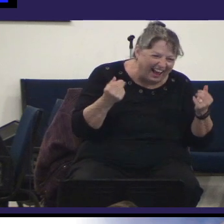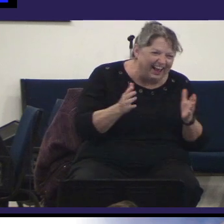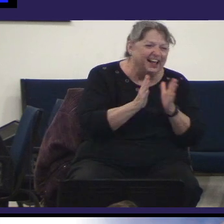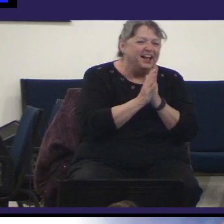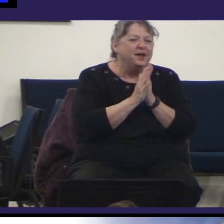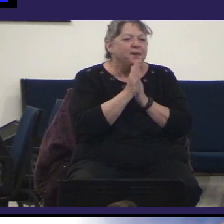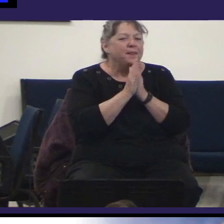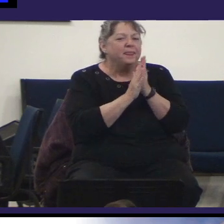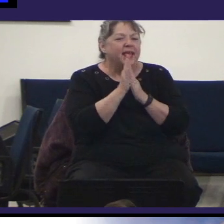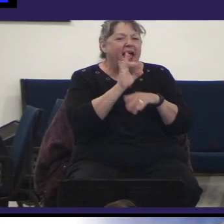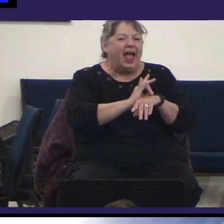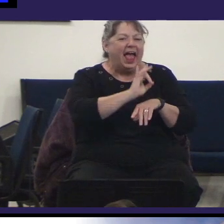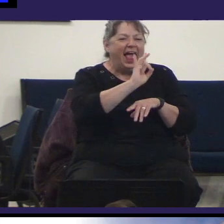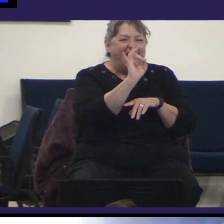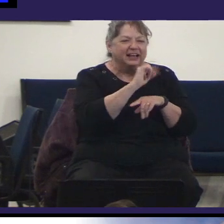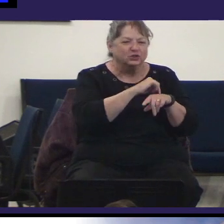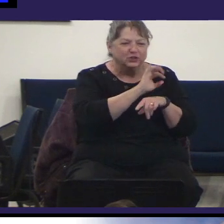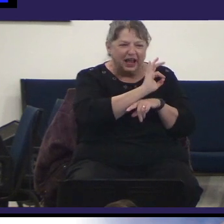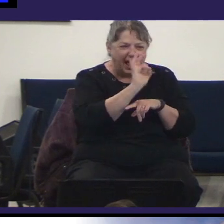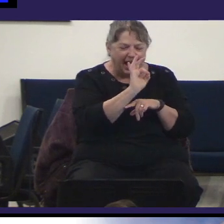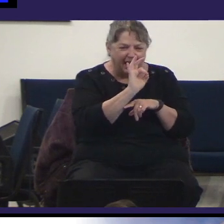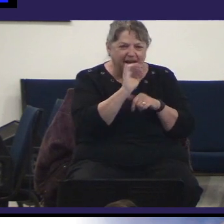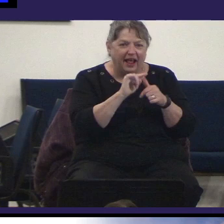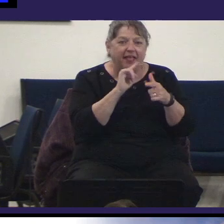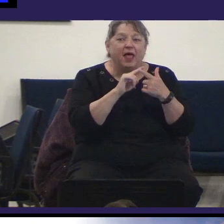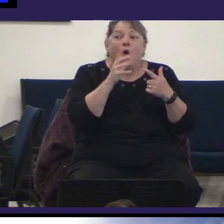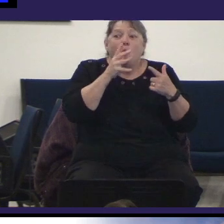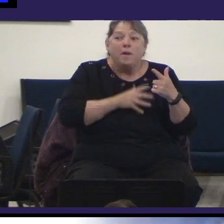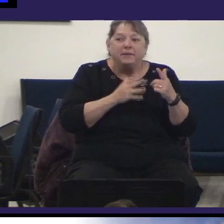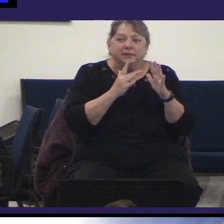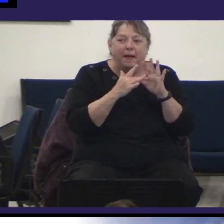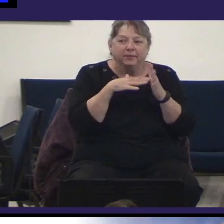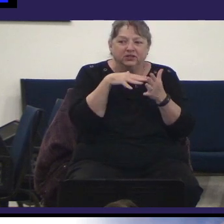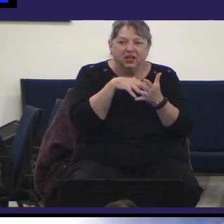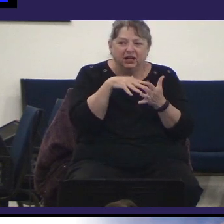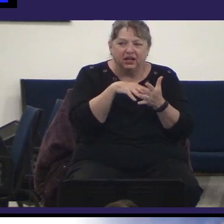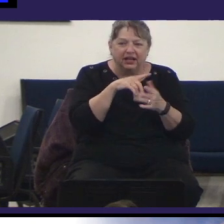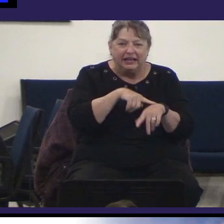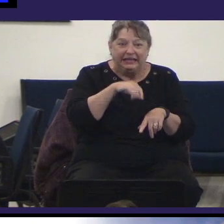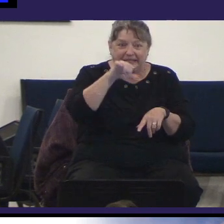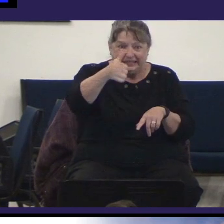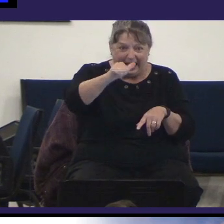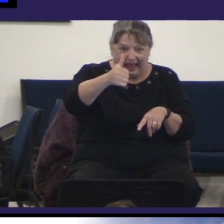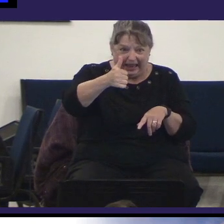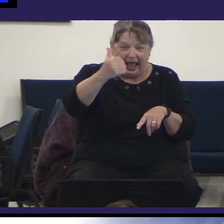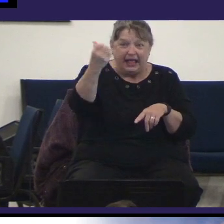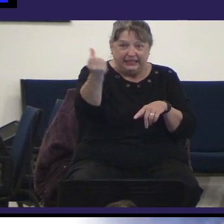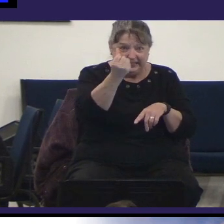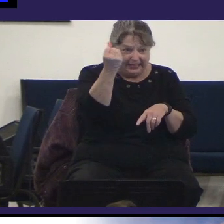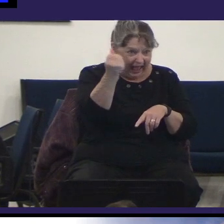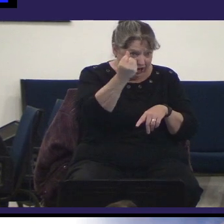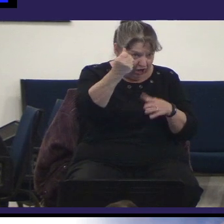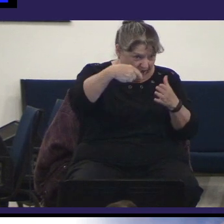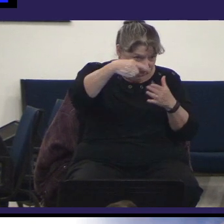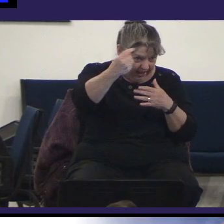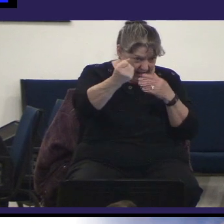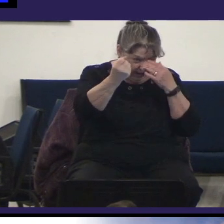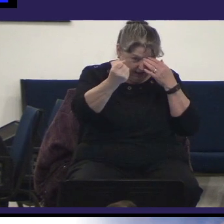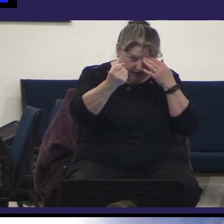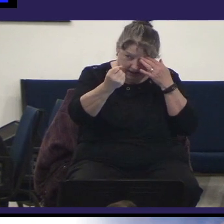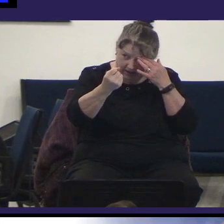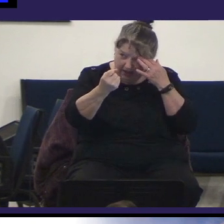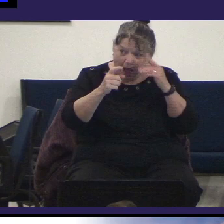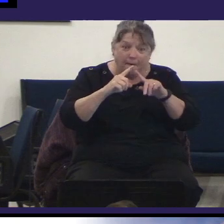8 to 9, prayer power hour. Women's Bible study at 10 on Saturday. But